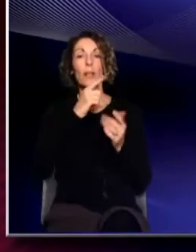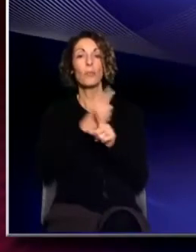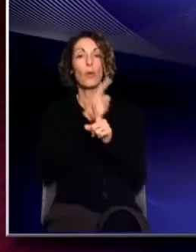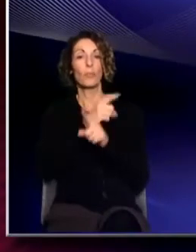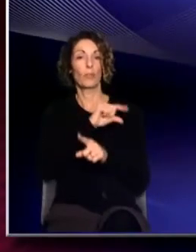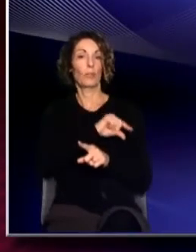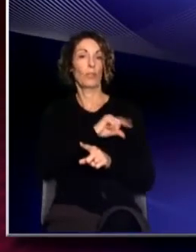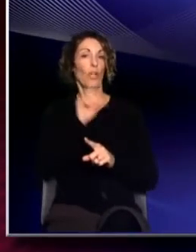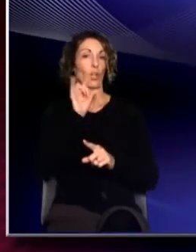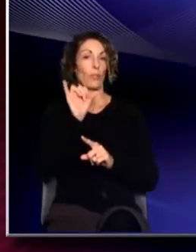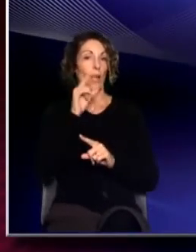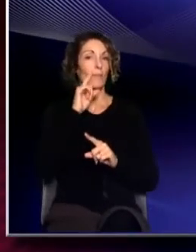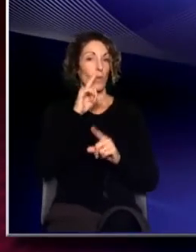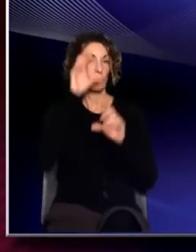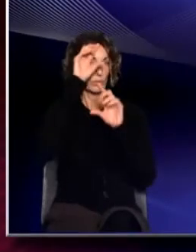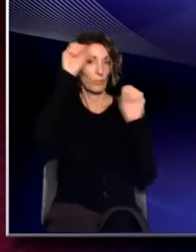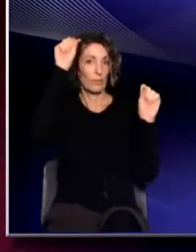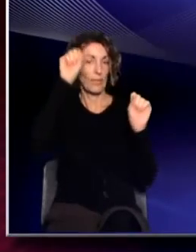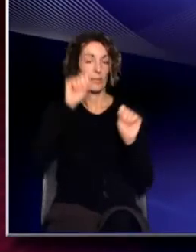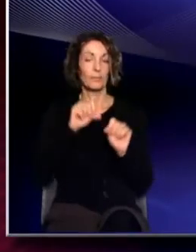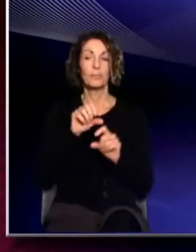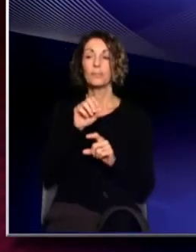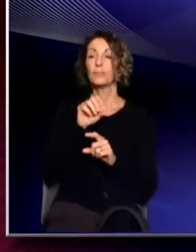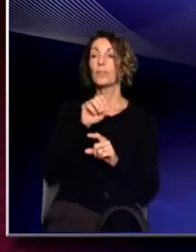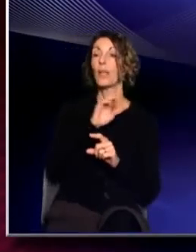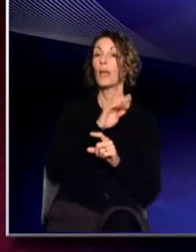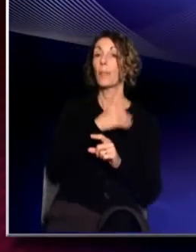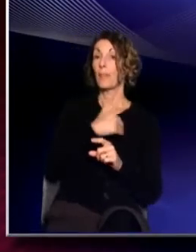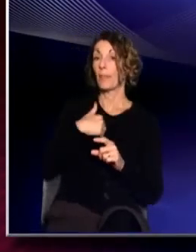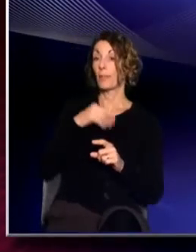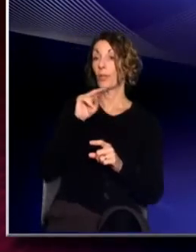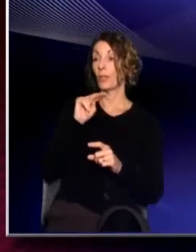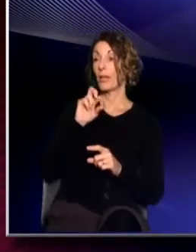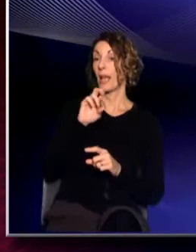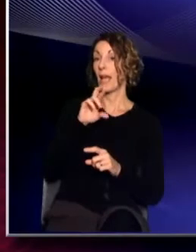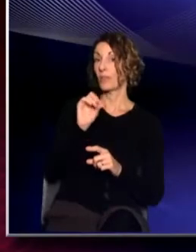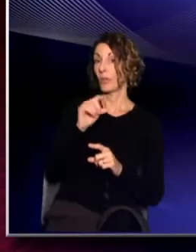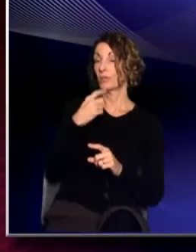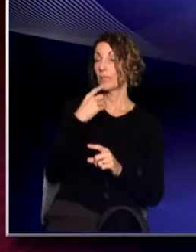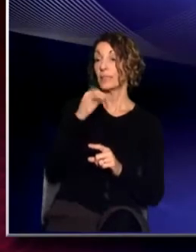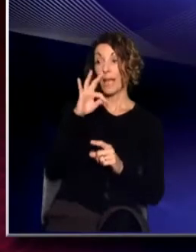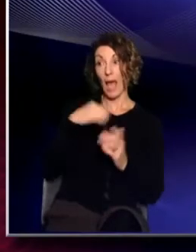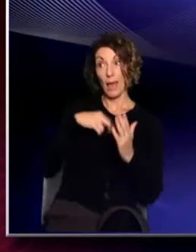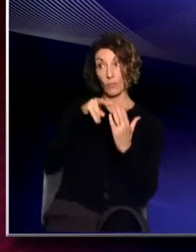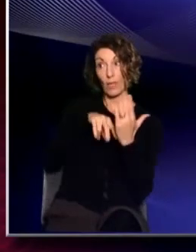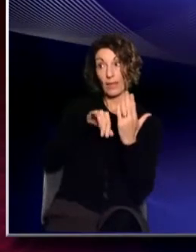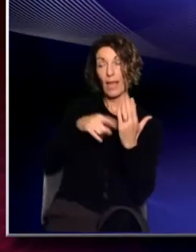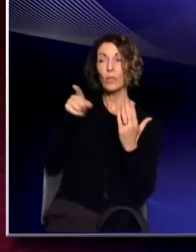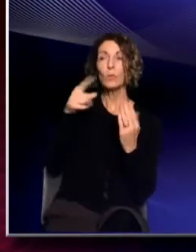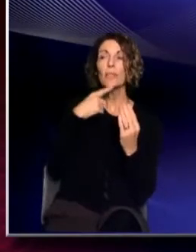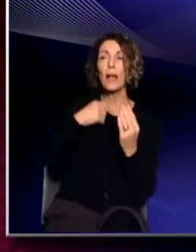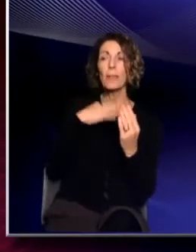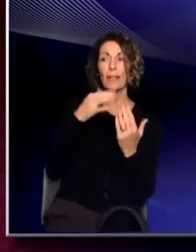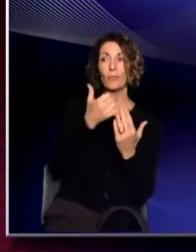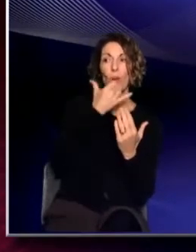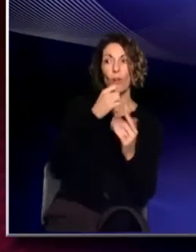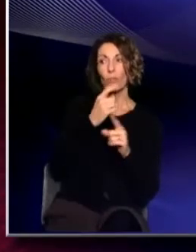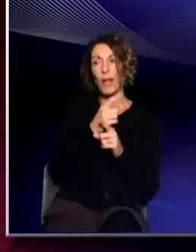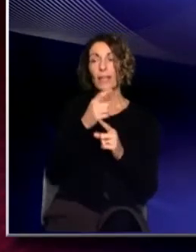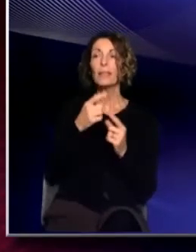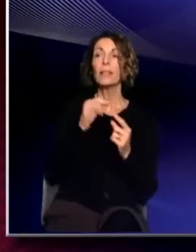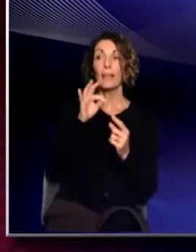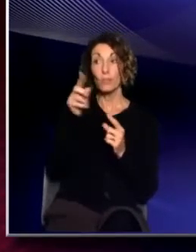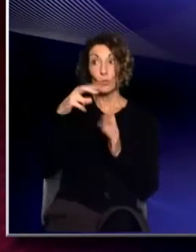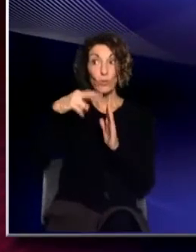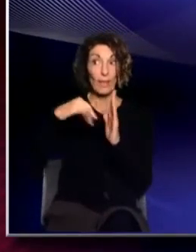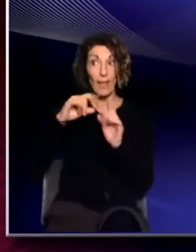for a superintendent. So then the idea is that, I mean, in my reading, and let me know if your reading is different, but my reading of this is that